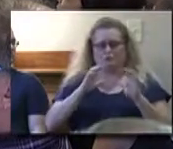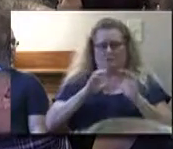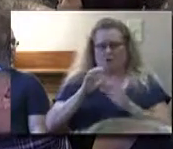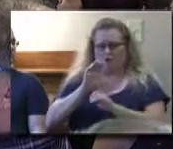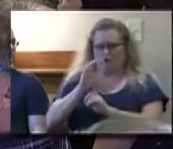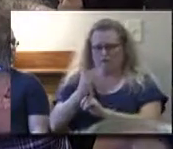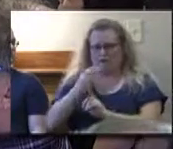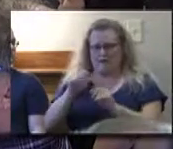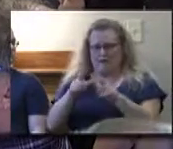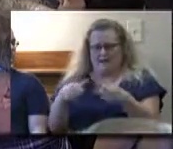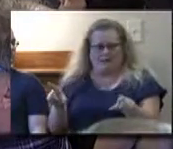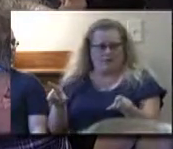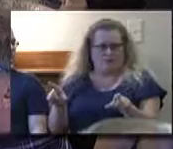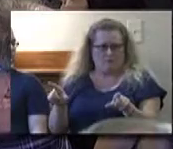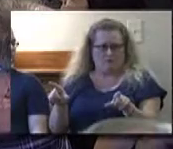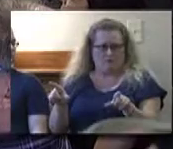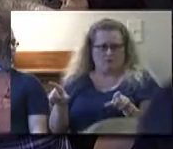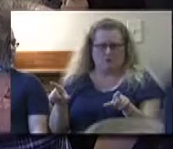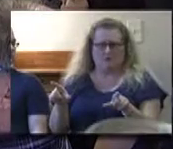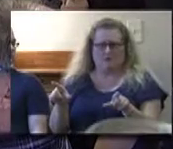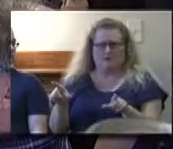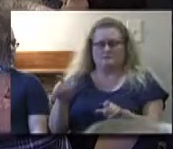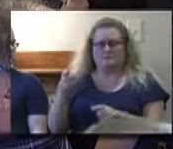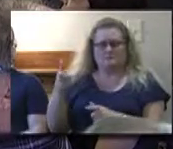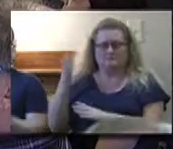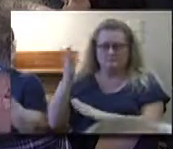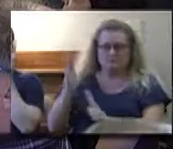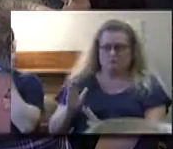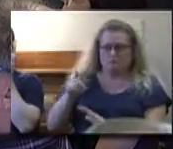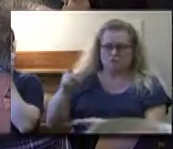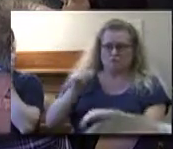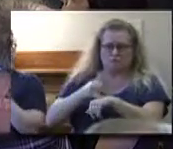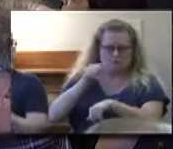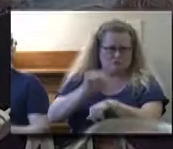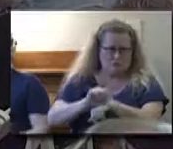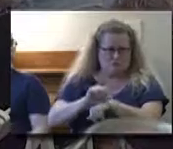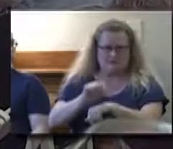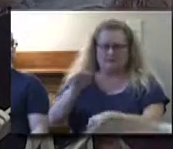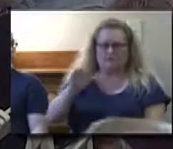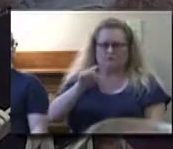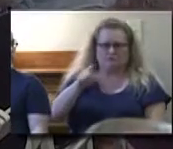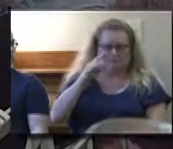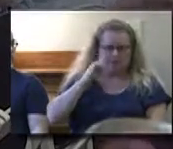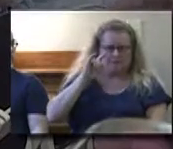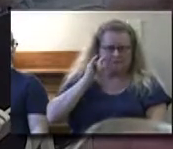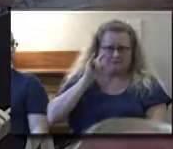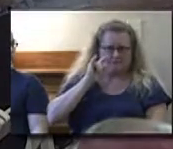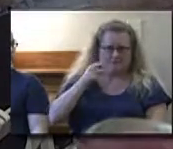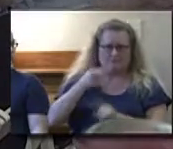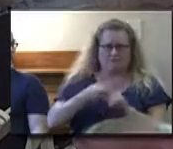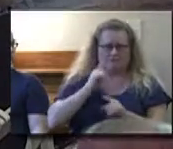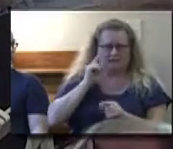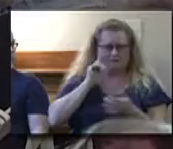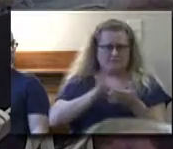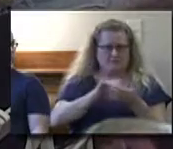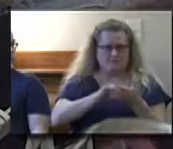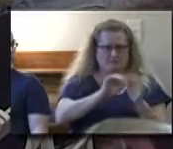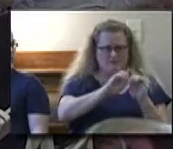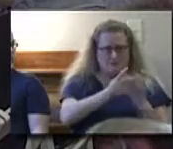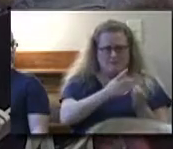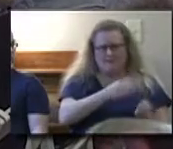and language. Our speakers are Gene Andrews, Chong Min Lee from Deaf Studies,